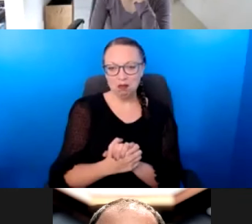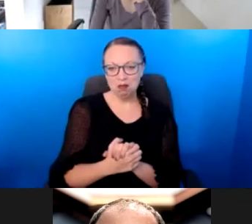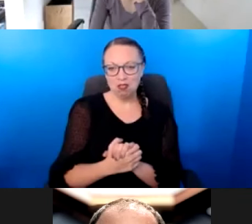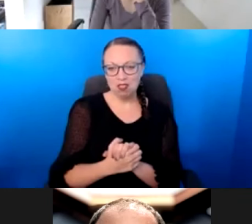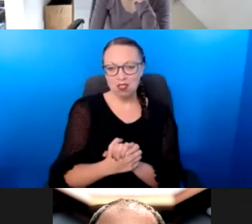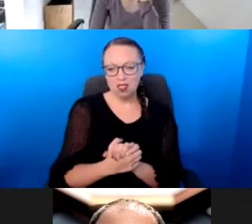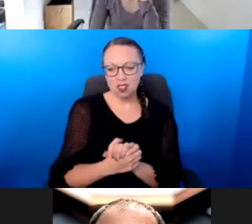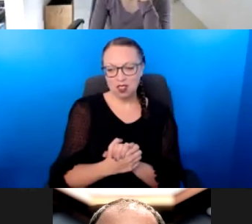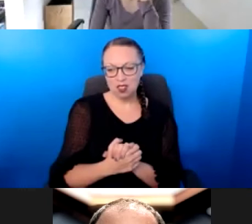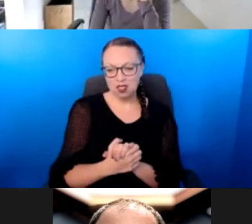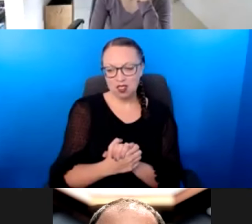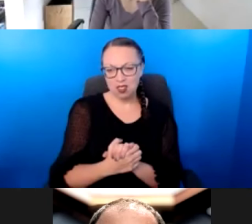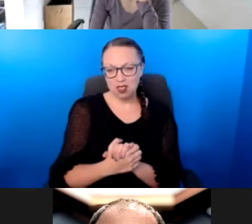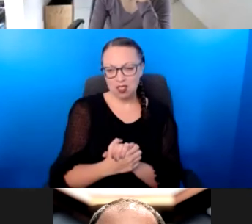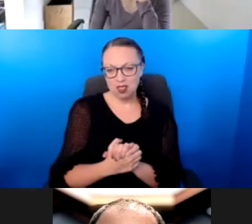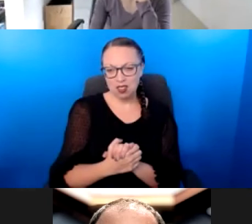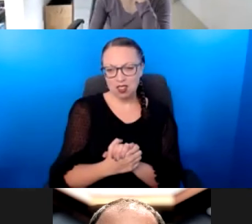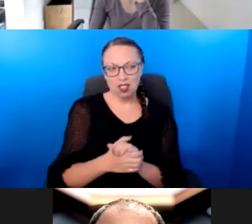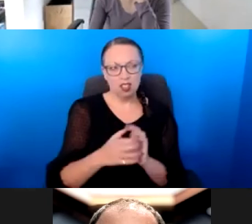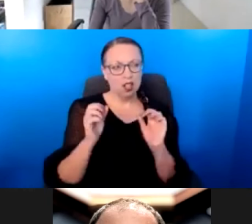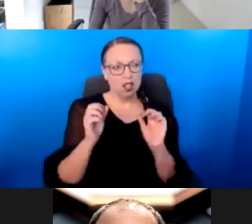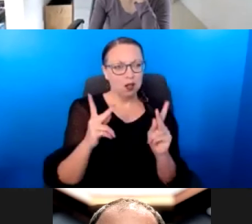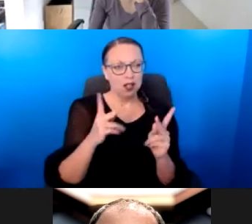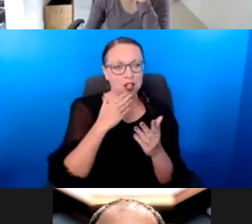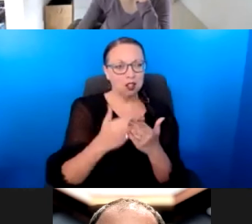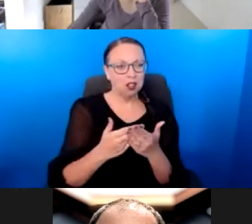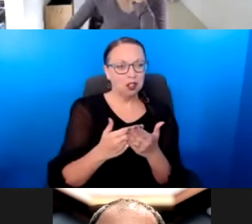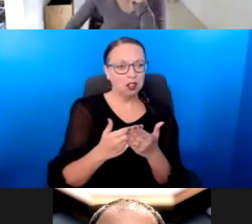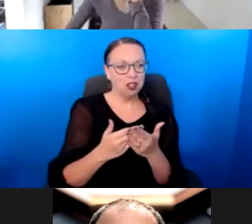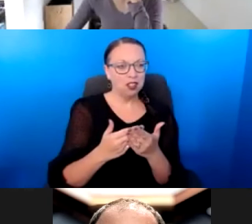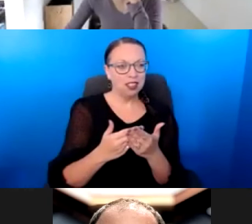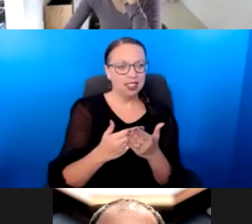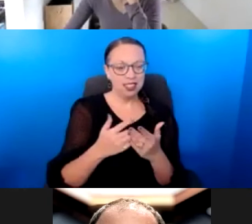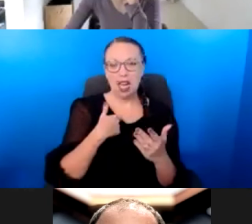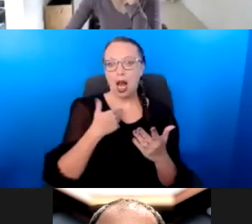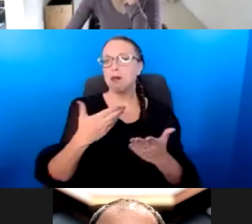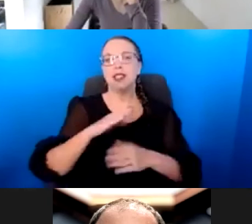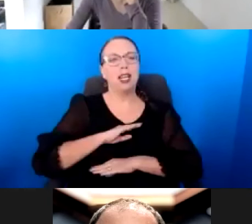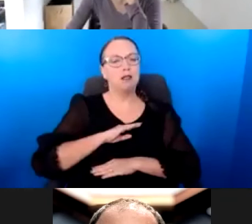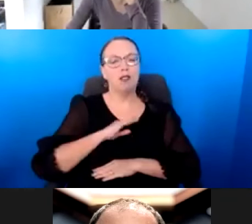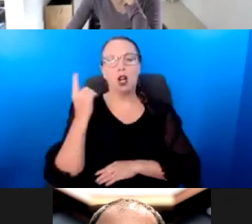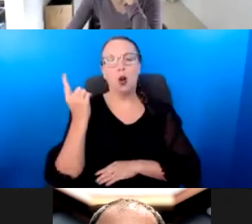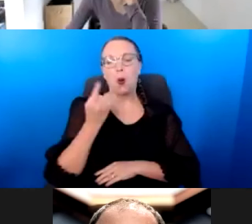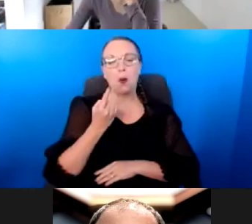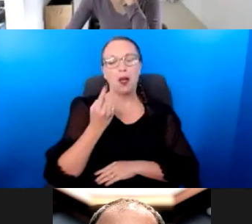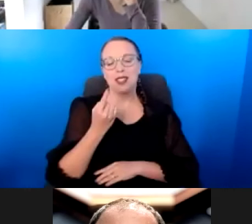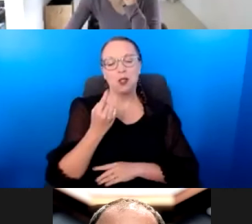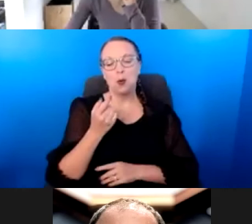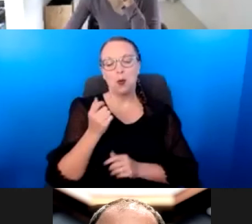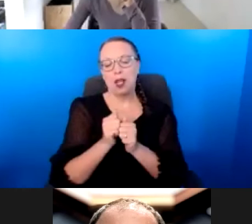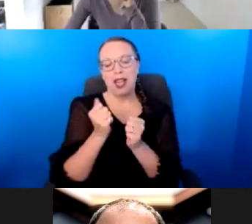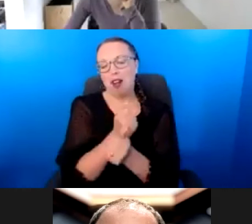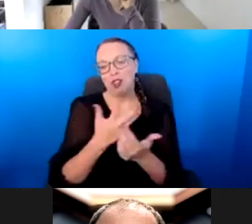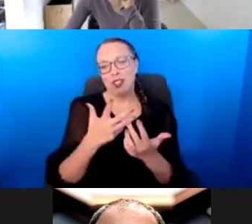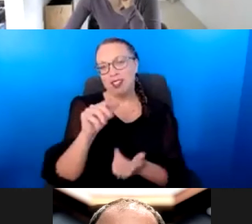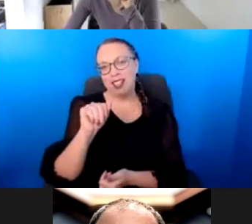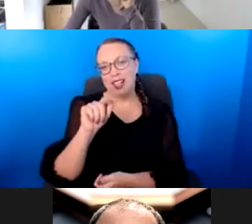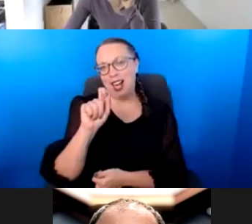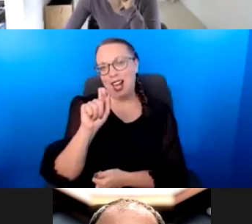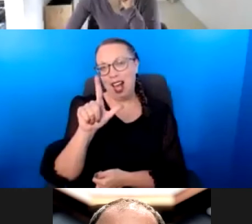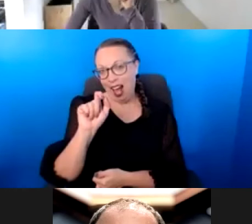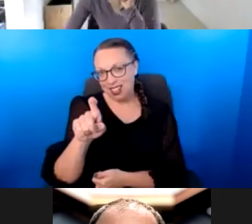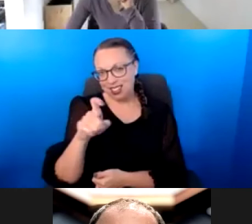Okay, Jerry, are you sure? Okay, great. I'm super satisfied, always, anything Alex says.